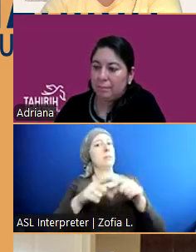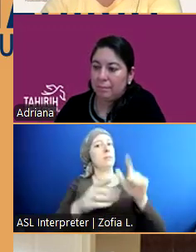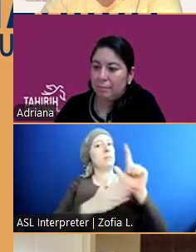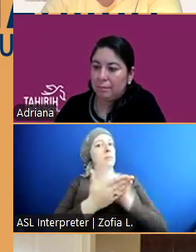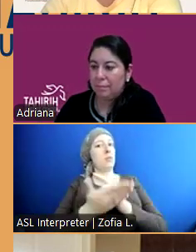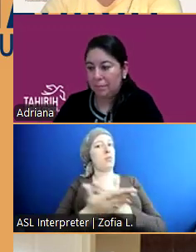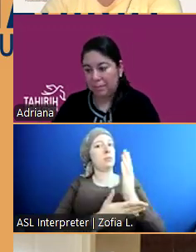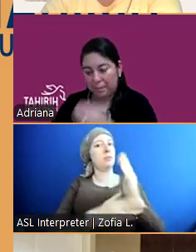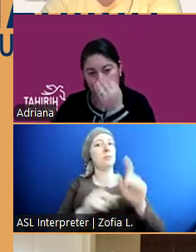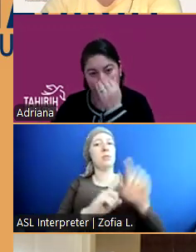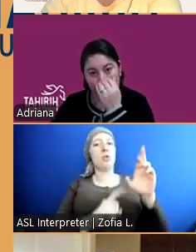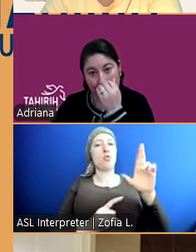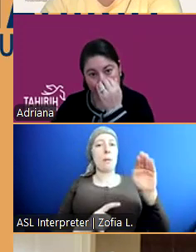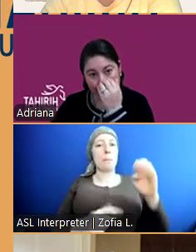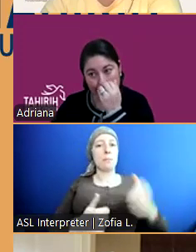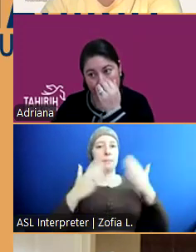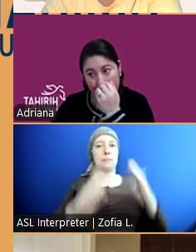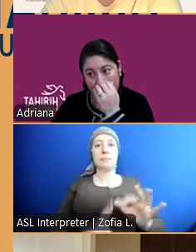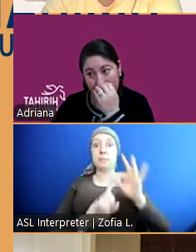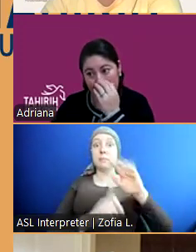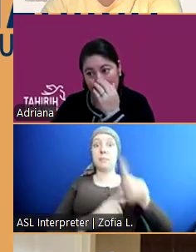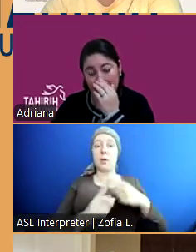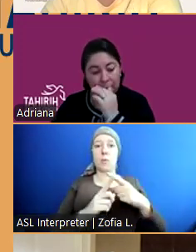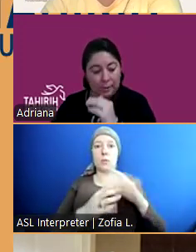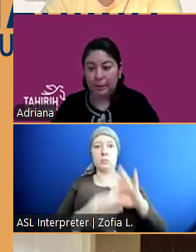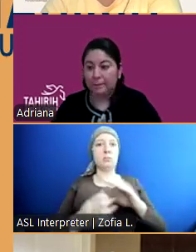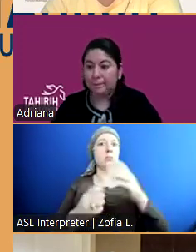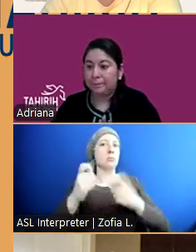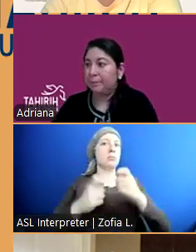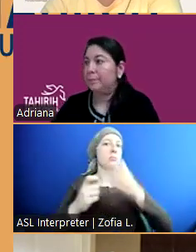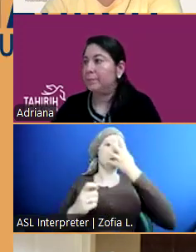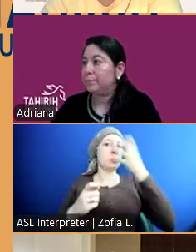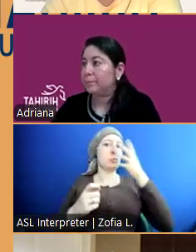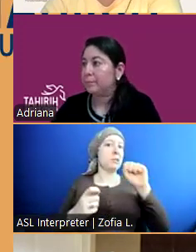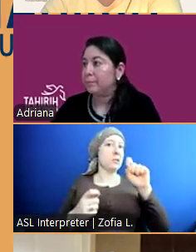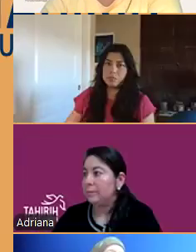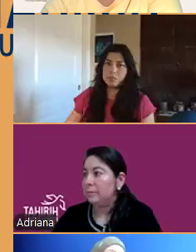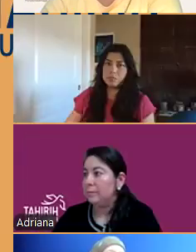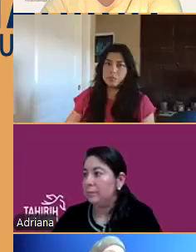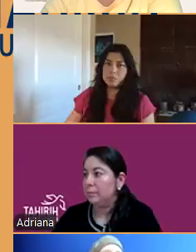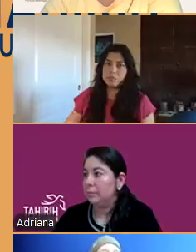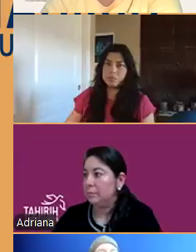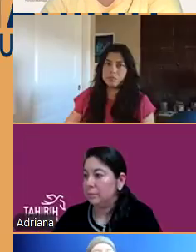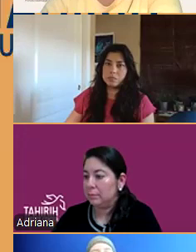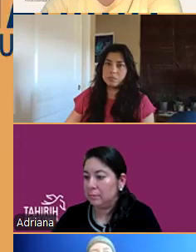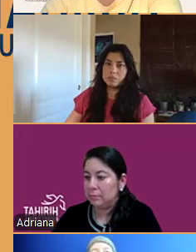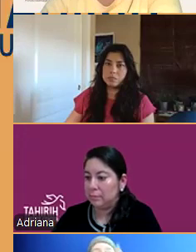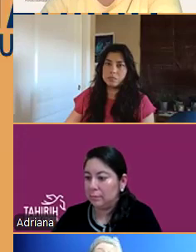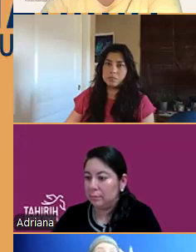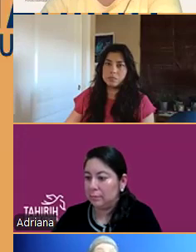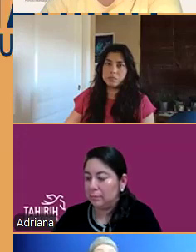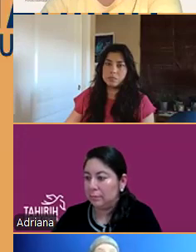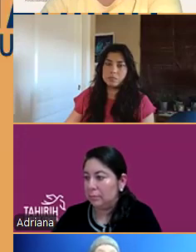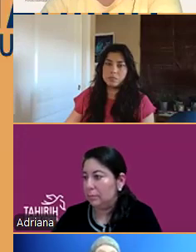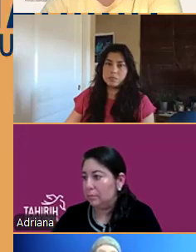as crime survivors, including when it comes to adjusting their immigration status? I mean, our immigration system, I'll name